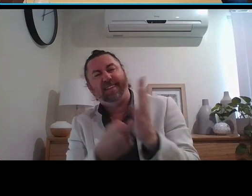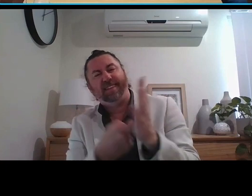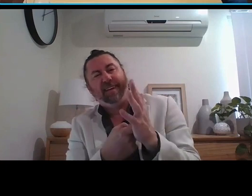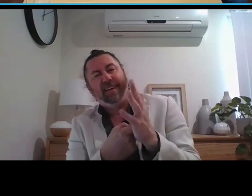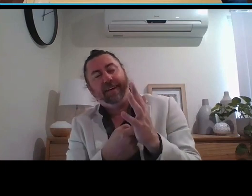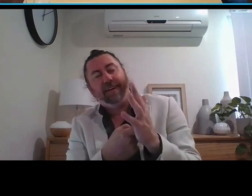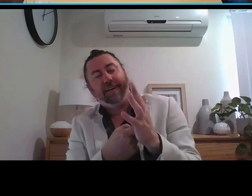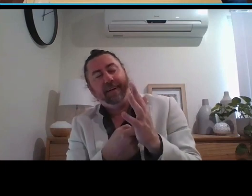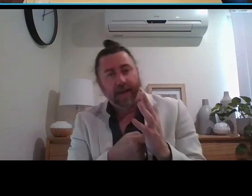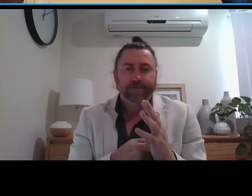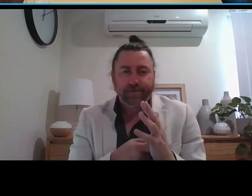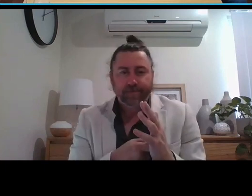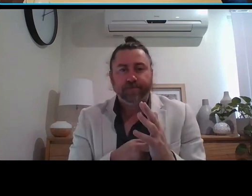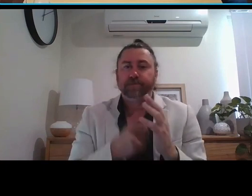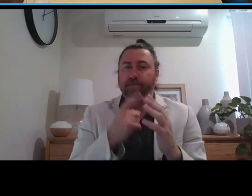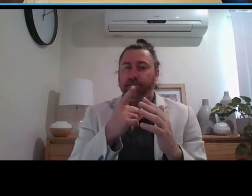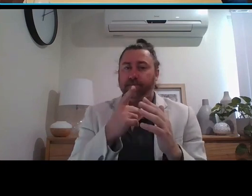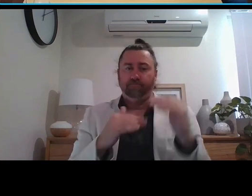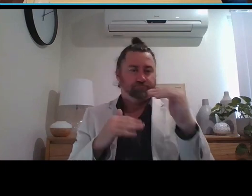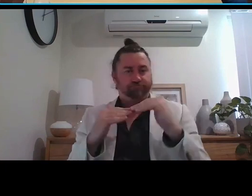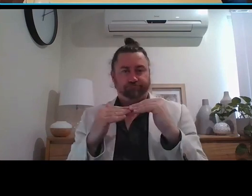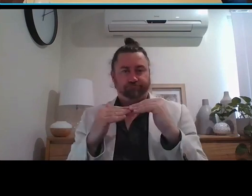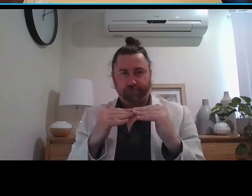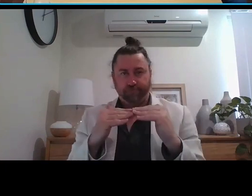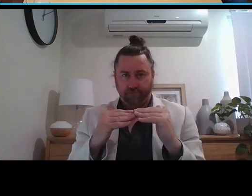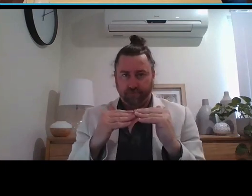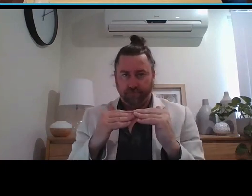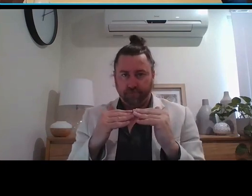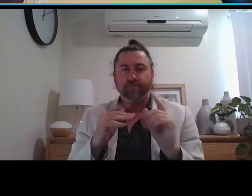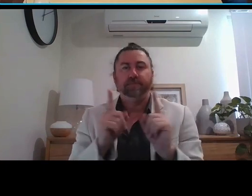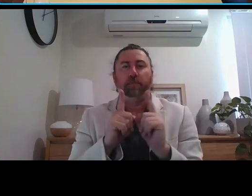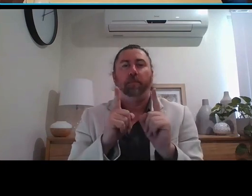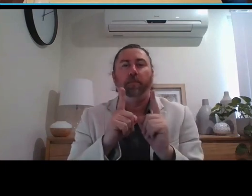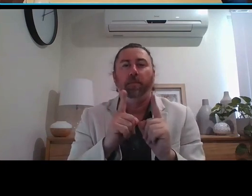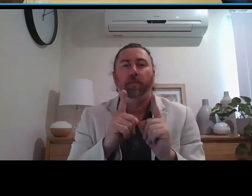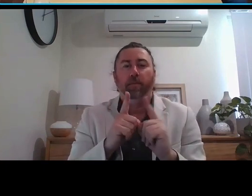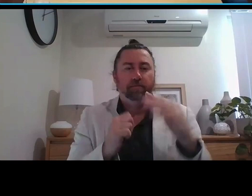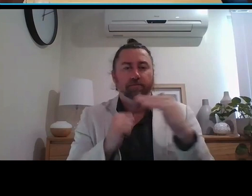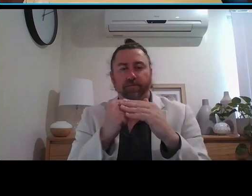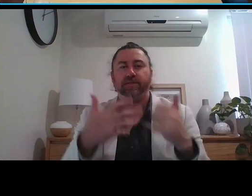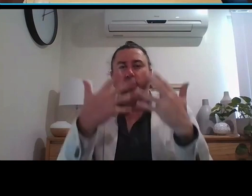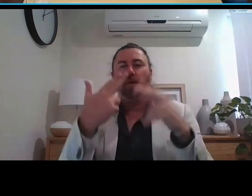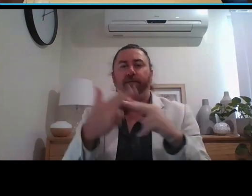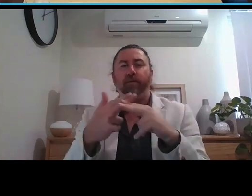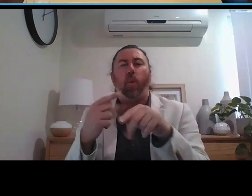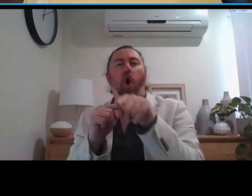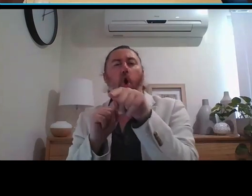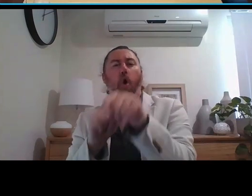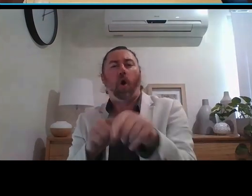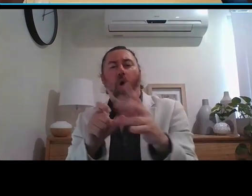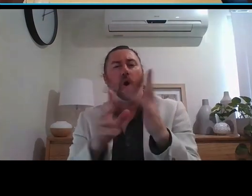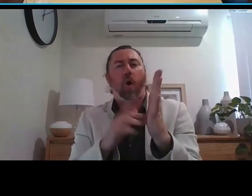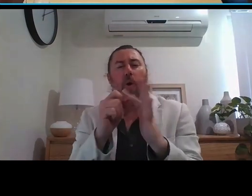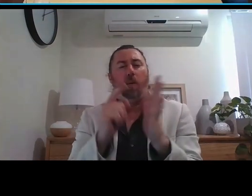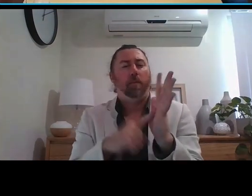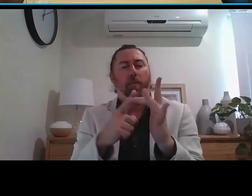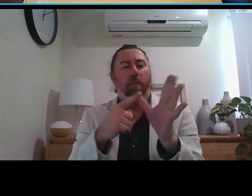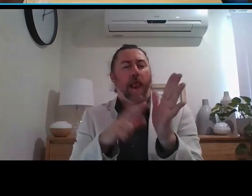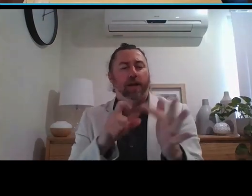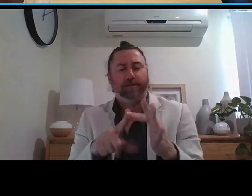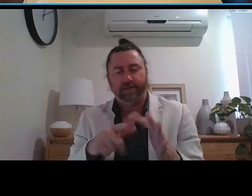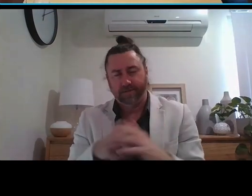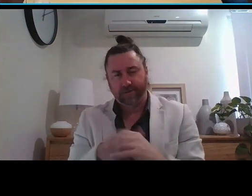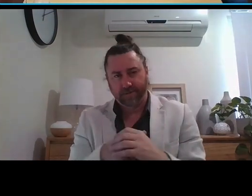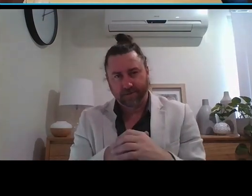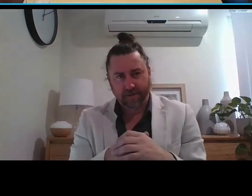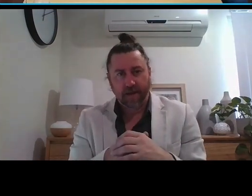caps the overall star rating to the same score as has been awarded for the compliance rating category. And